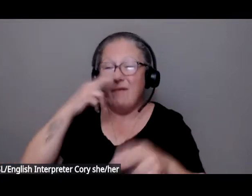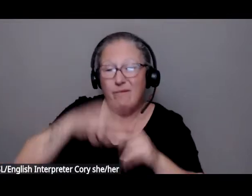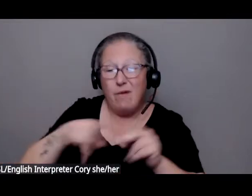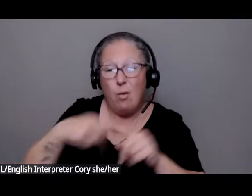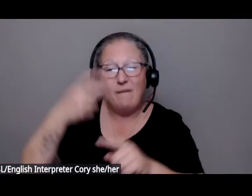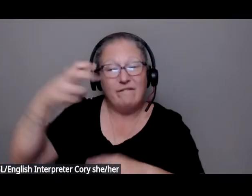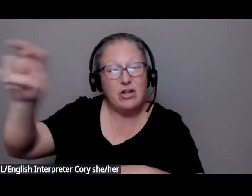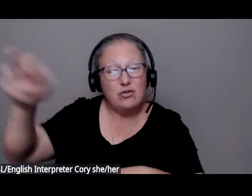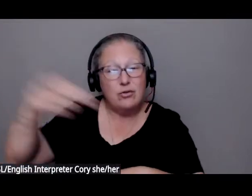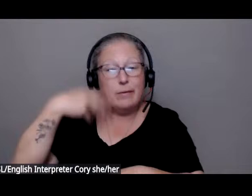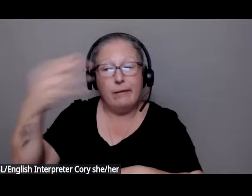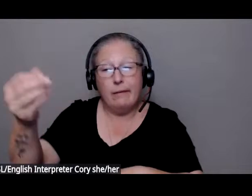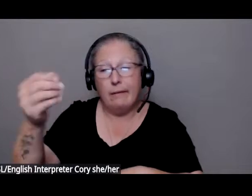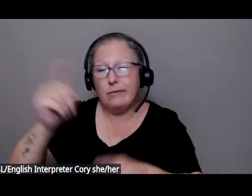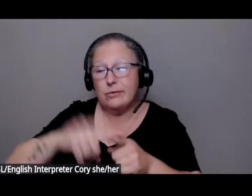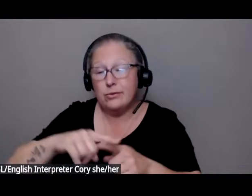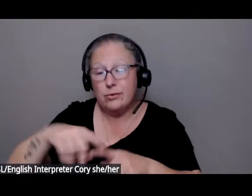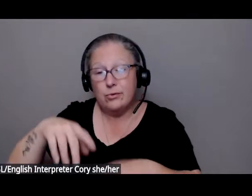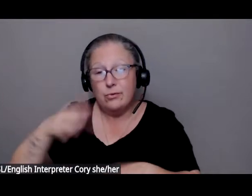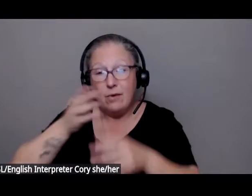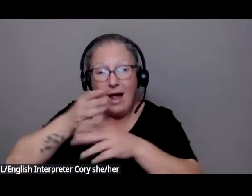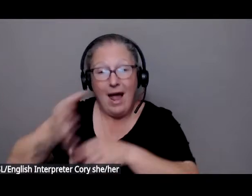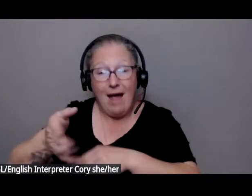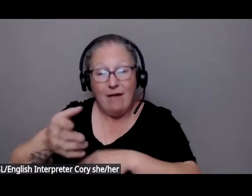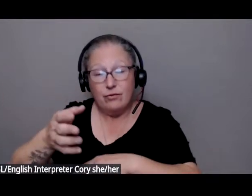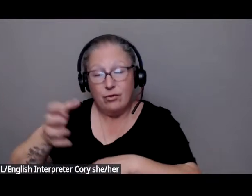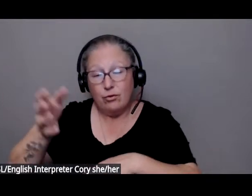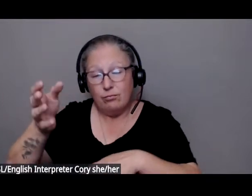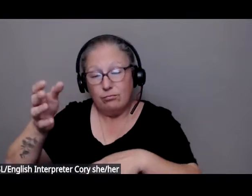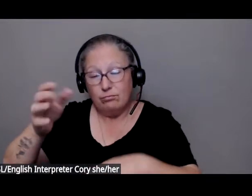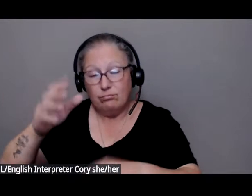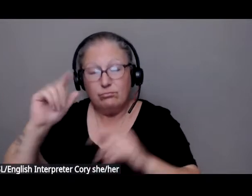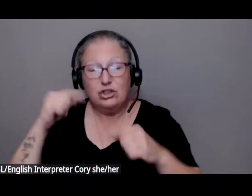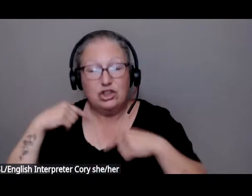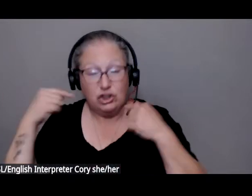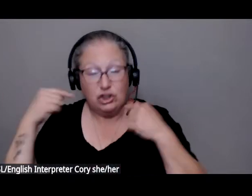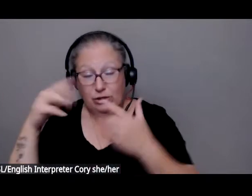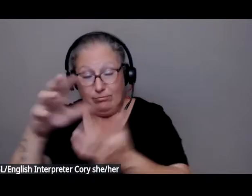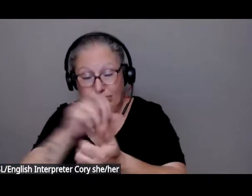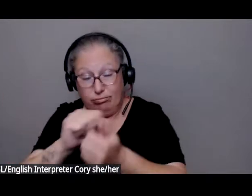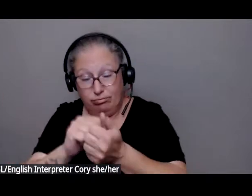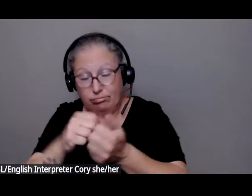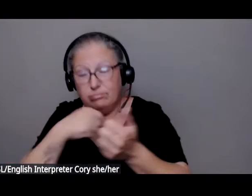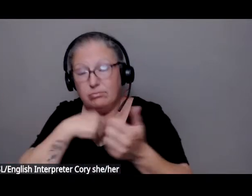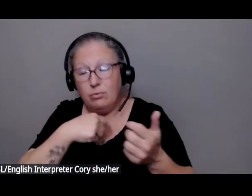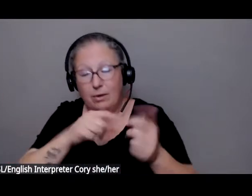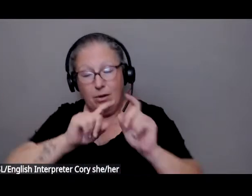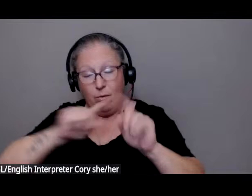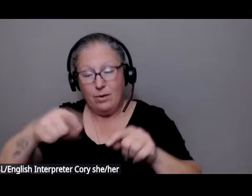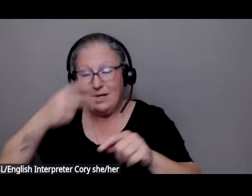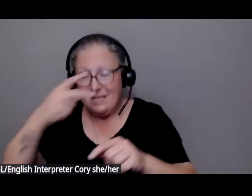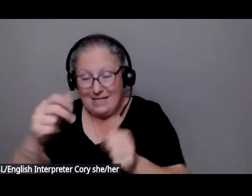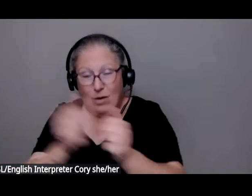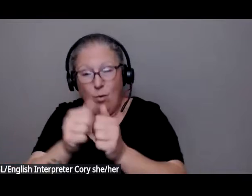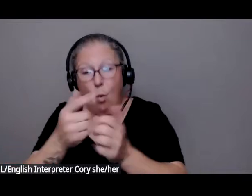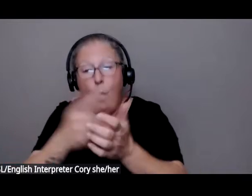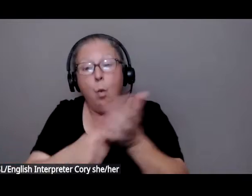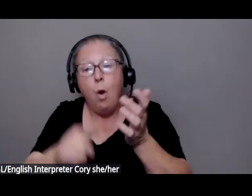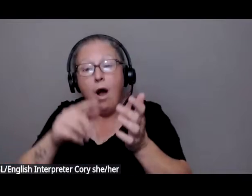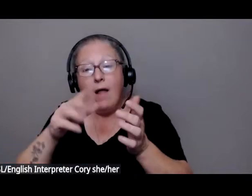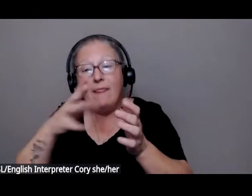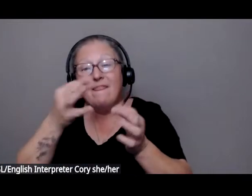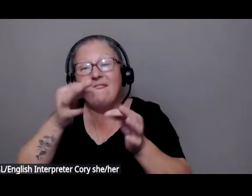We've gone to see, after the gymnasiums were demolished, we've also gone to see what the field looks like before it's